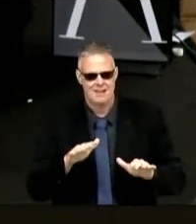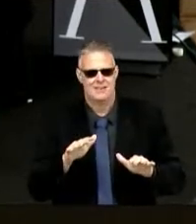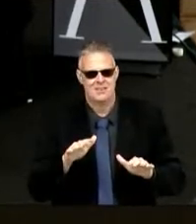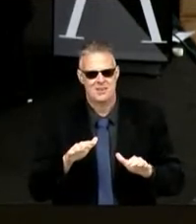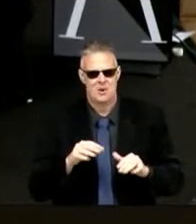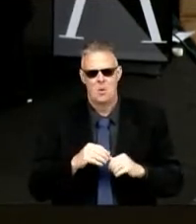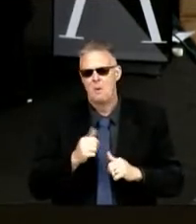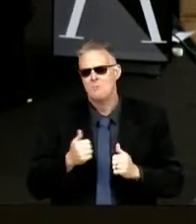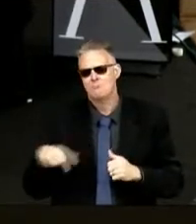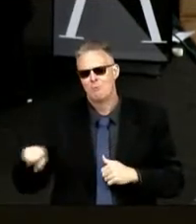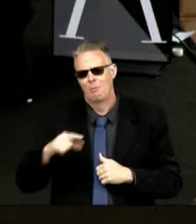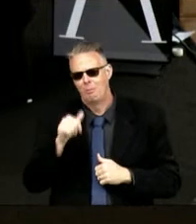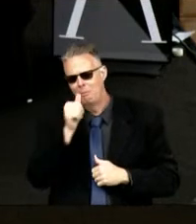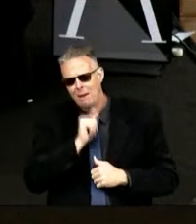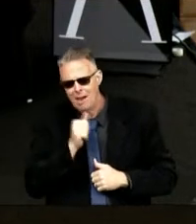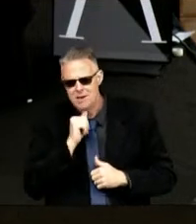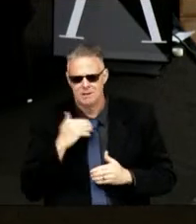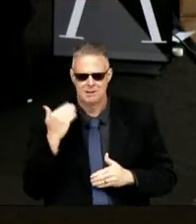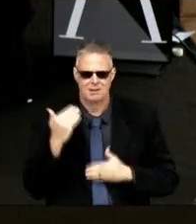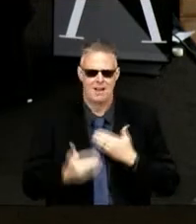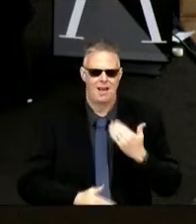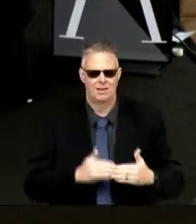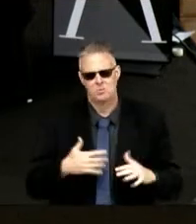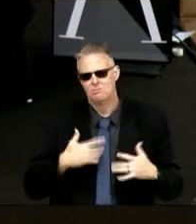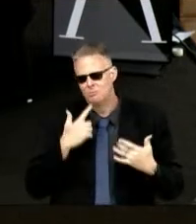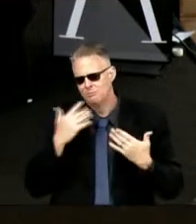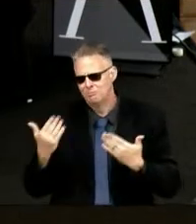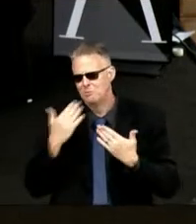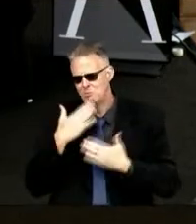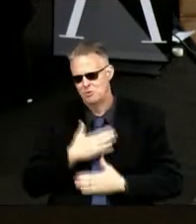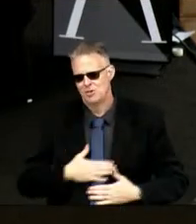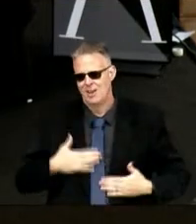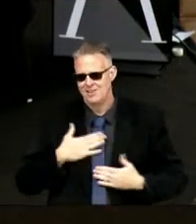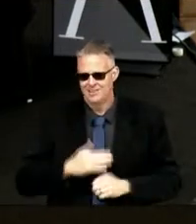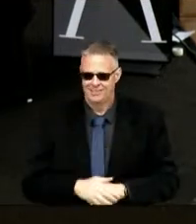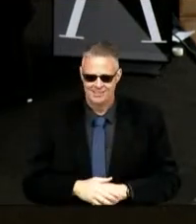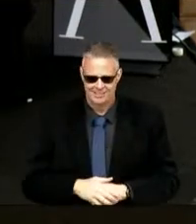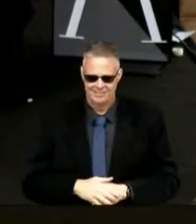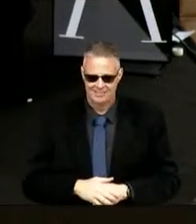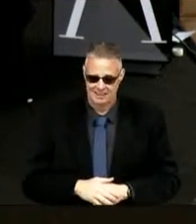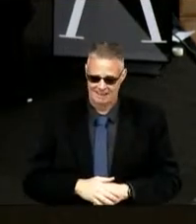the utmost patience and kindness, and I appreciate that. In turn,